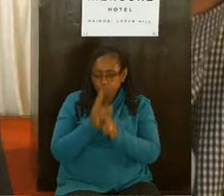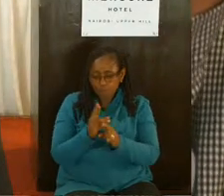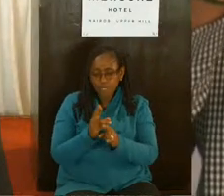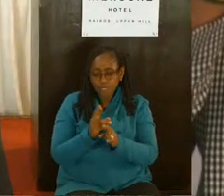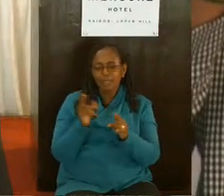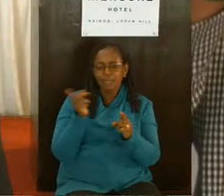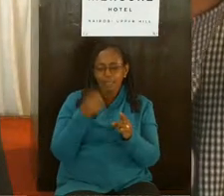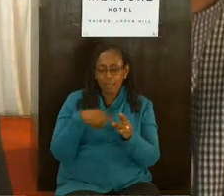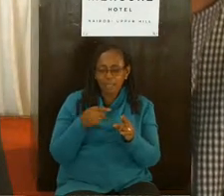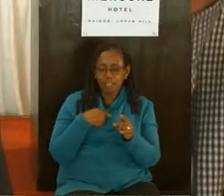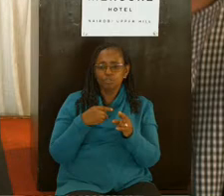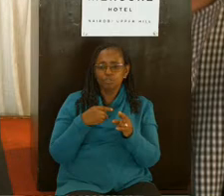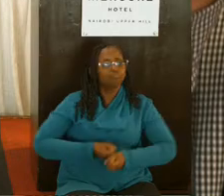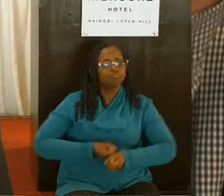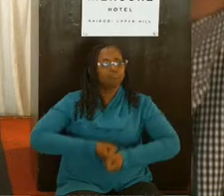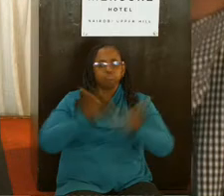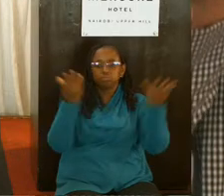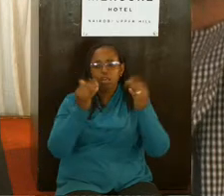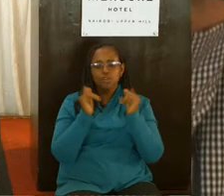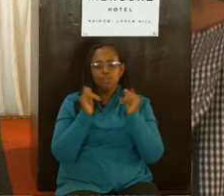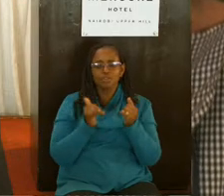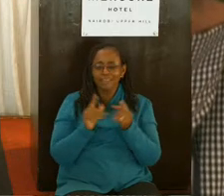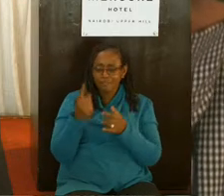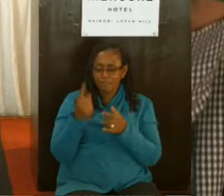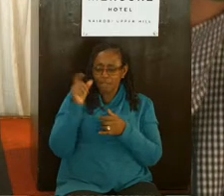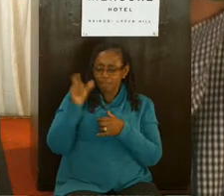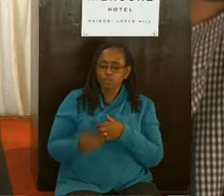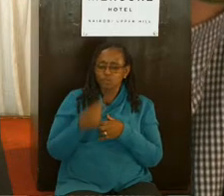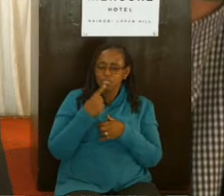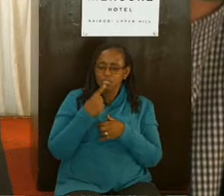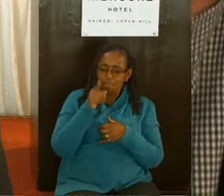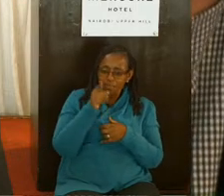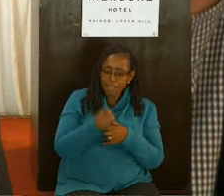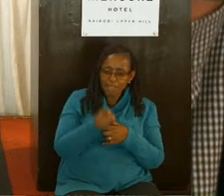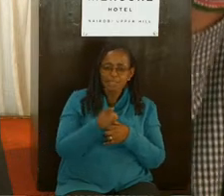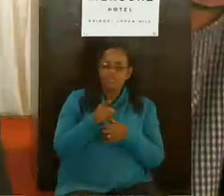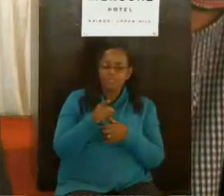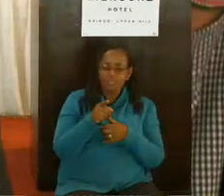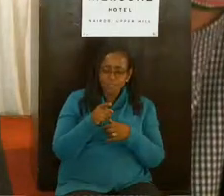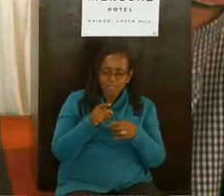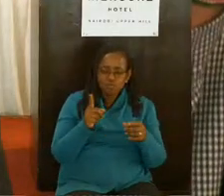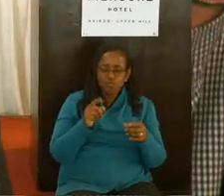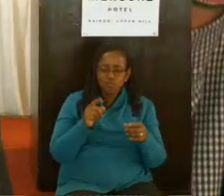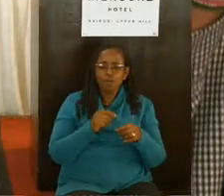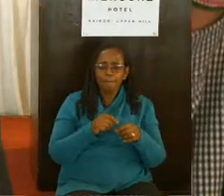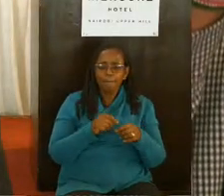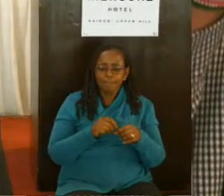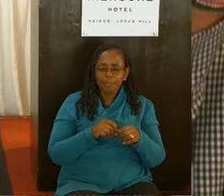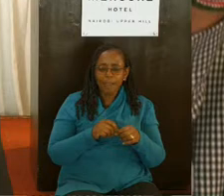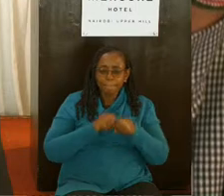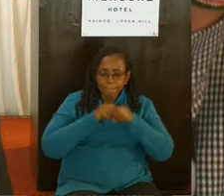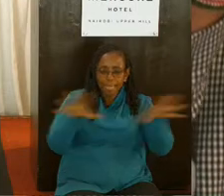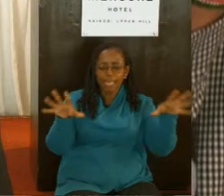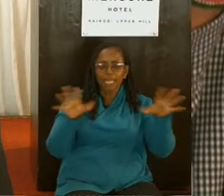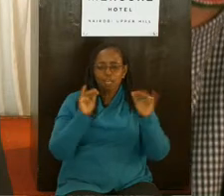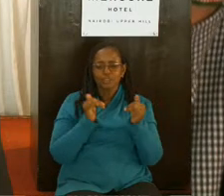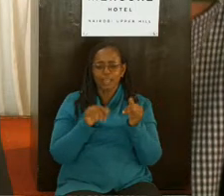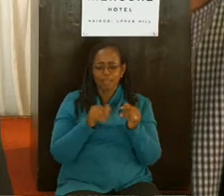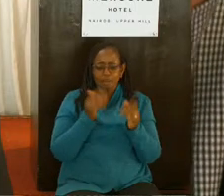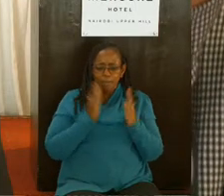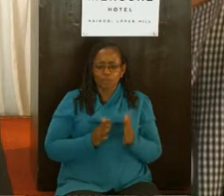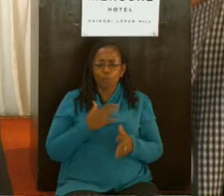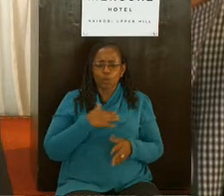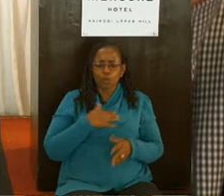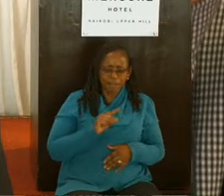Splash the news is to come to be the first person to say this has is to break news really everyone wants to be the first to break news